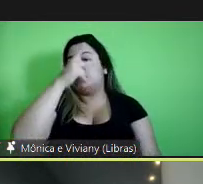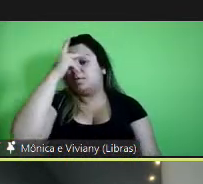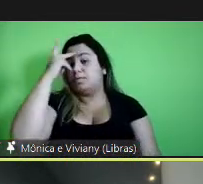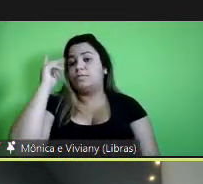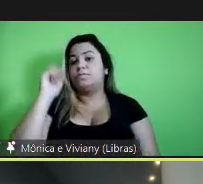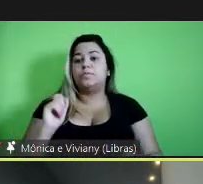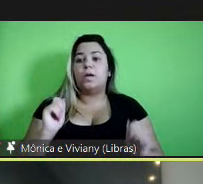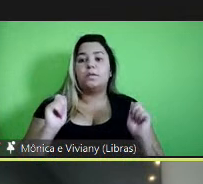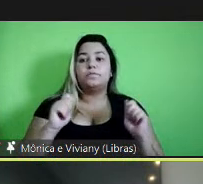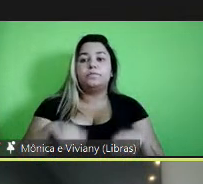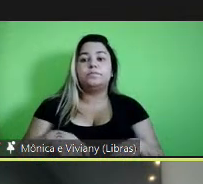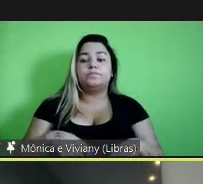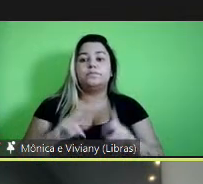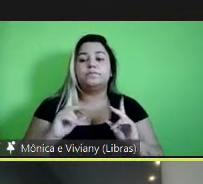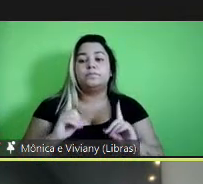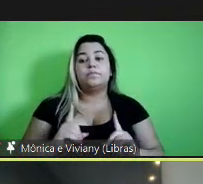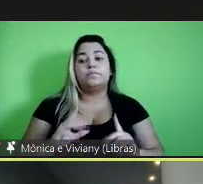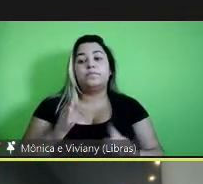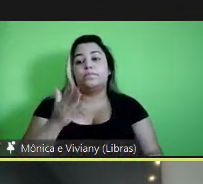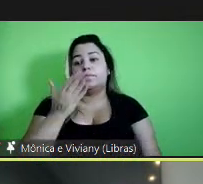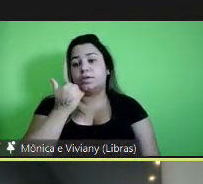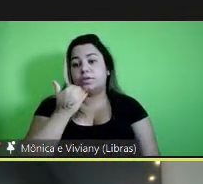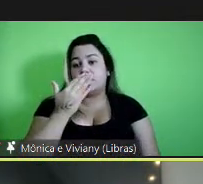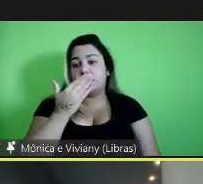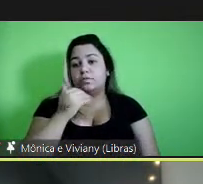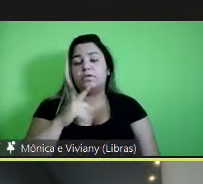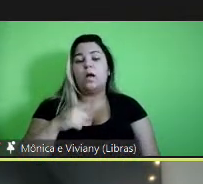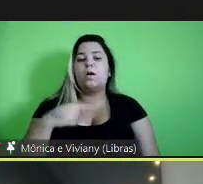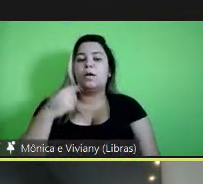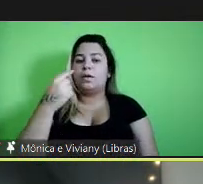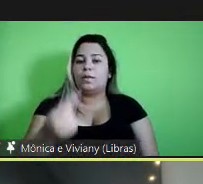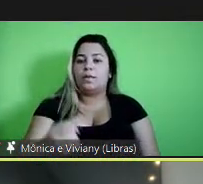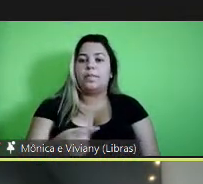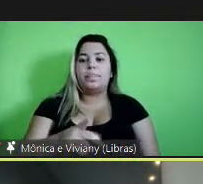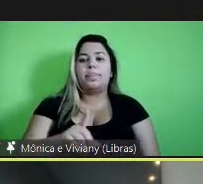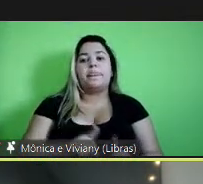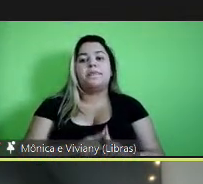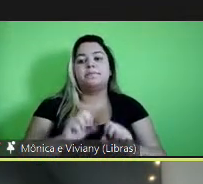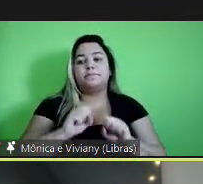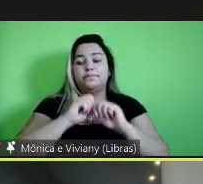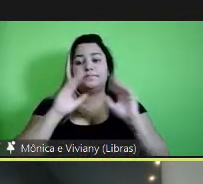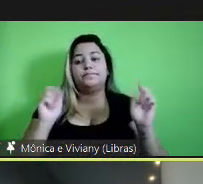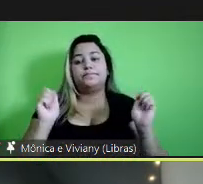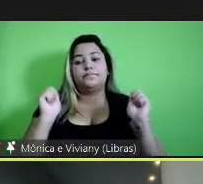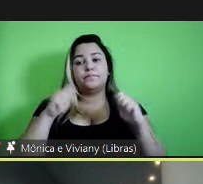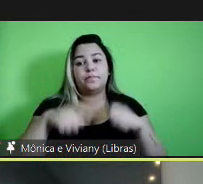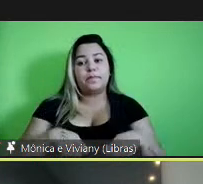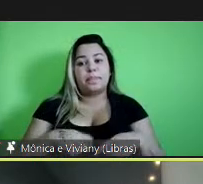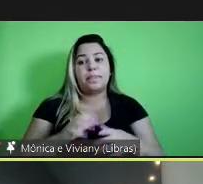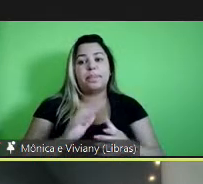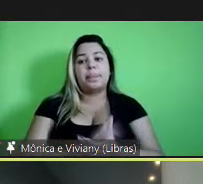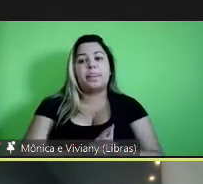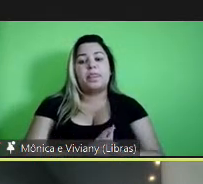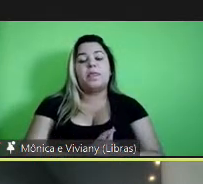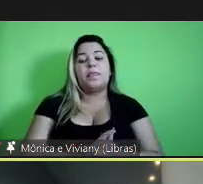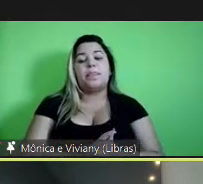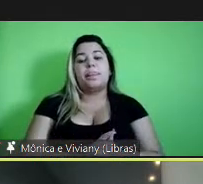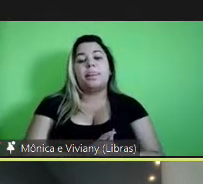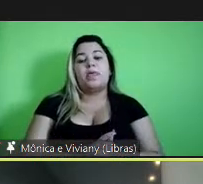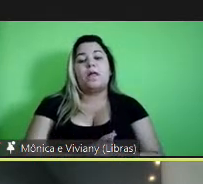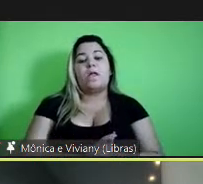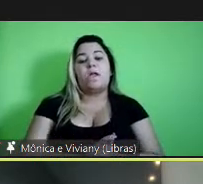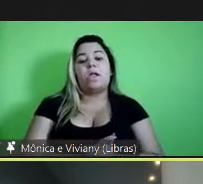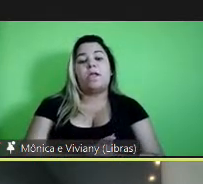nutritional education that I'm going to mention, besides the other needs of